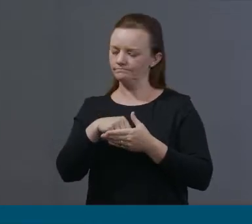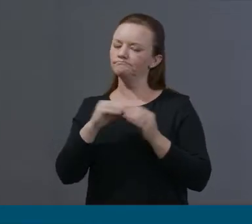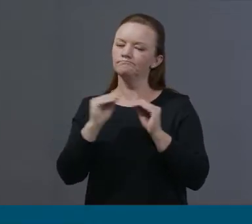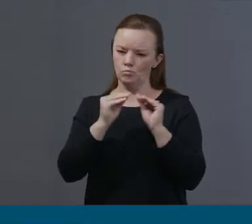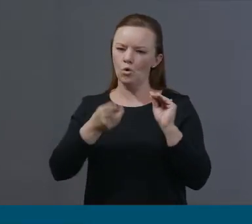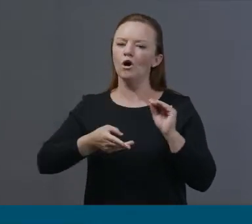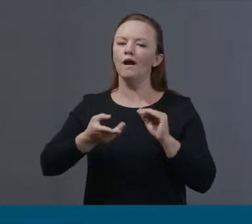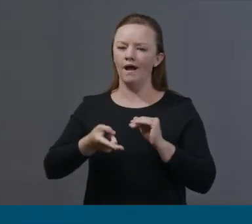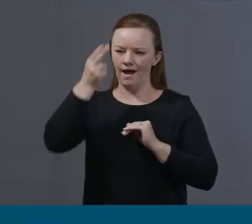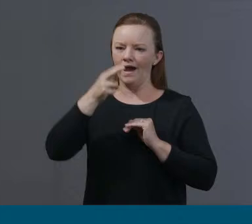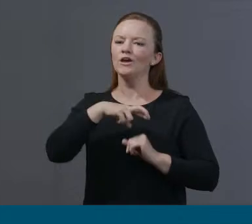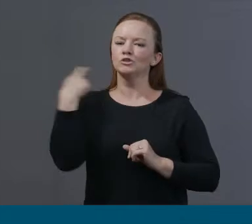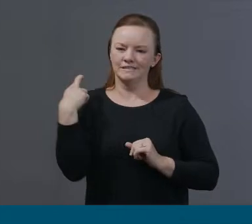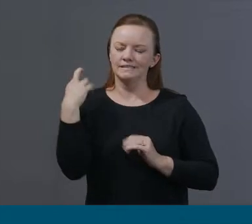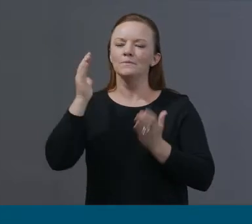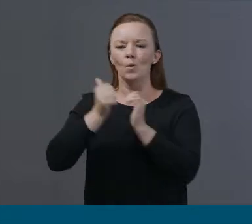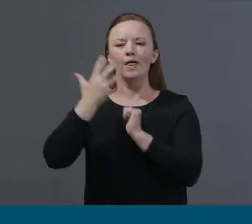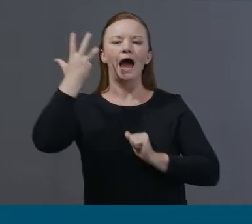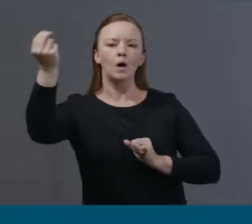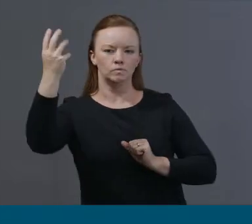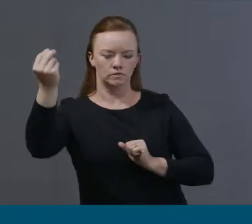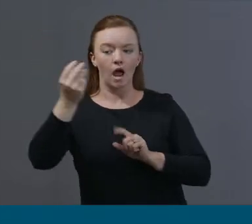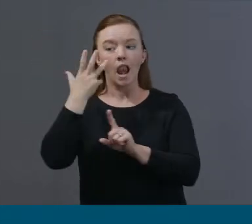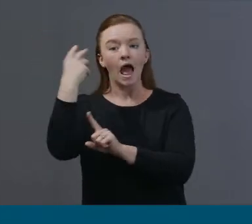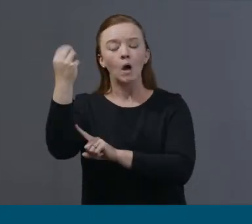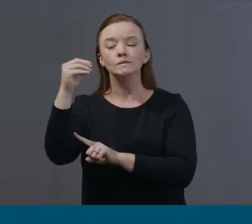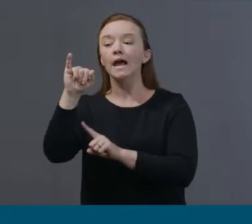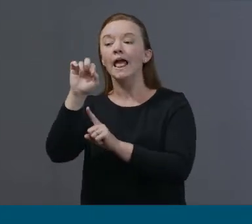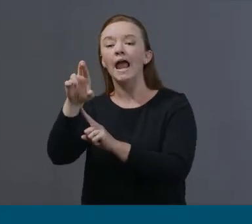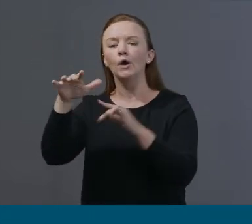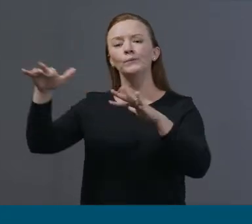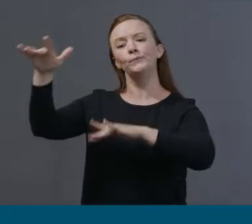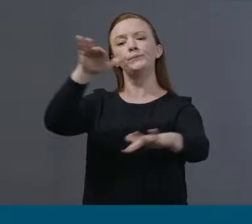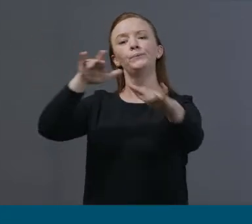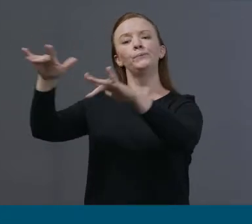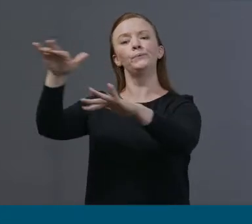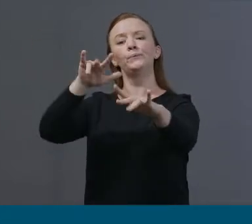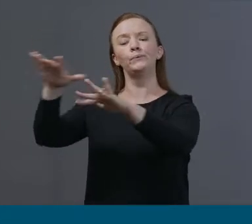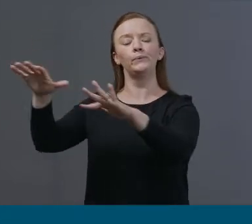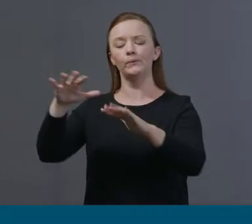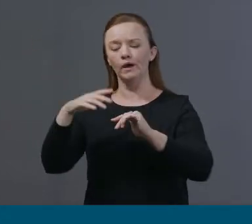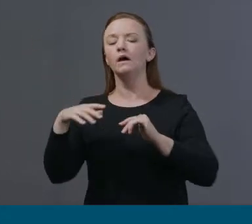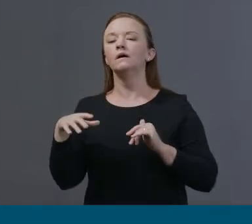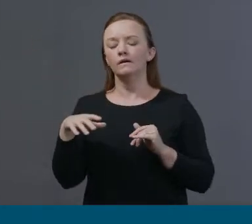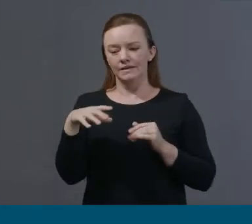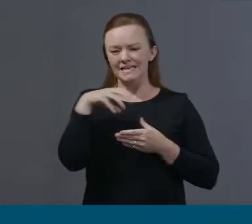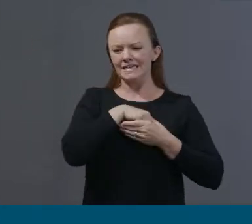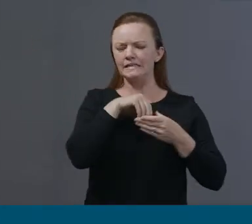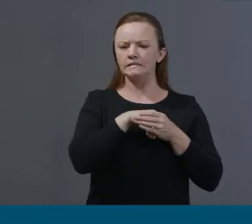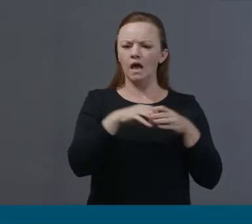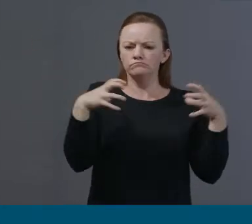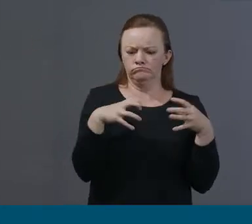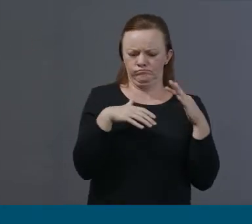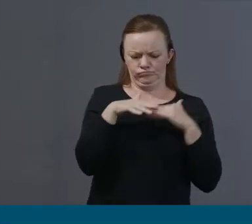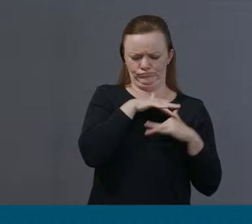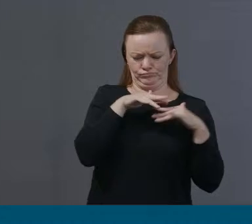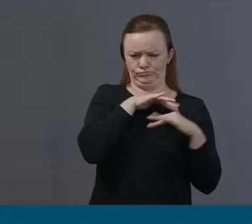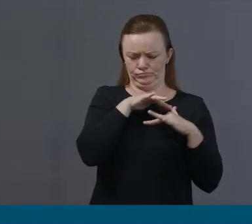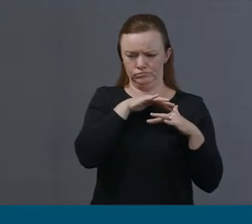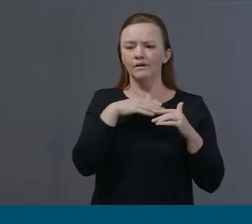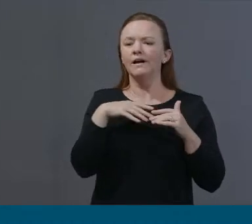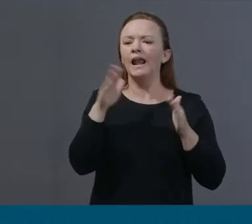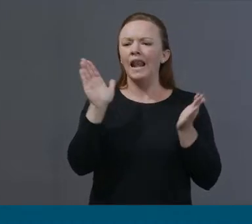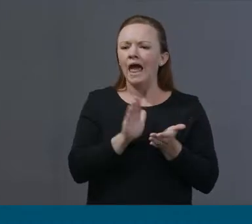being outdoors, where there's more air, there's more space to distance, and there's more ventilation. So being indoors is going